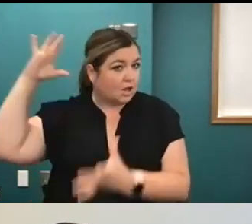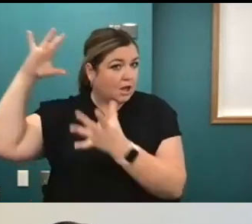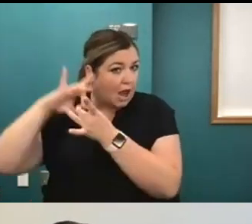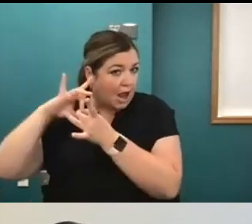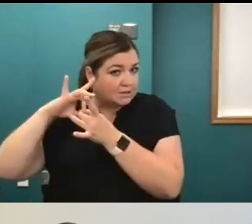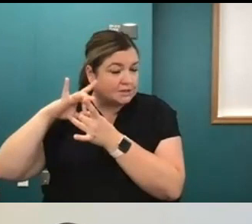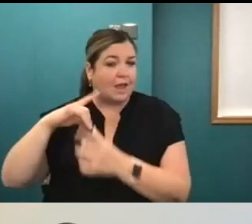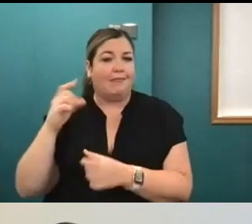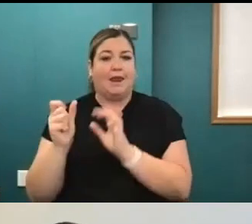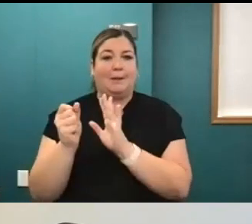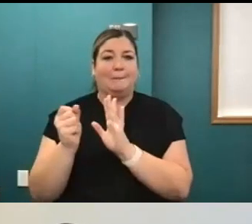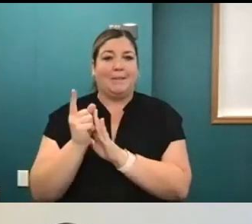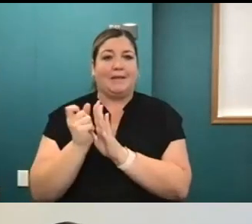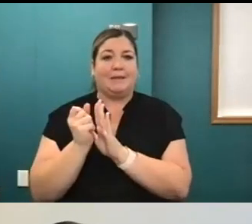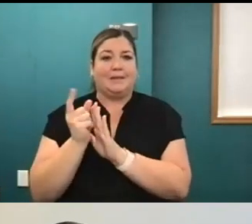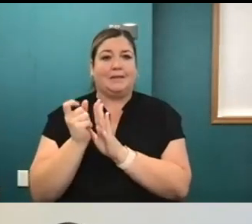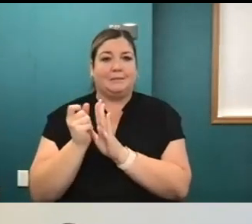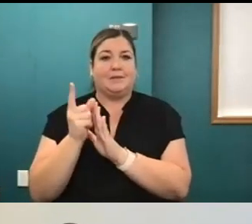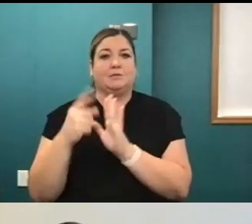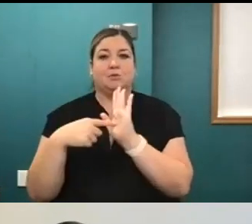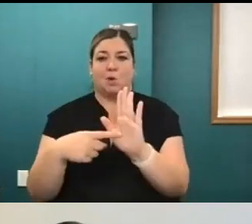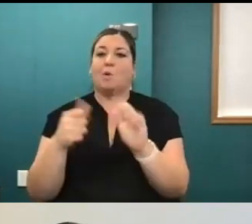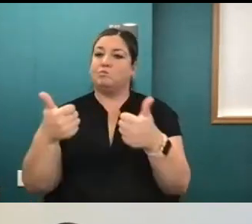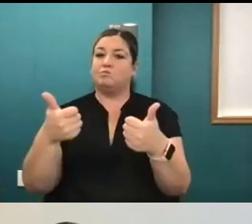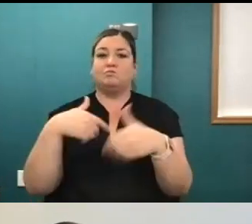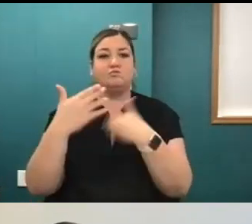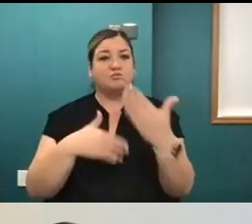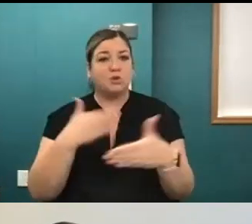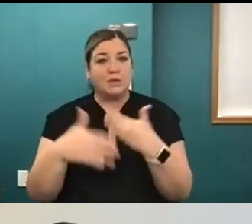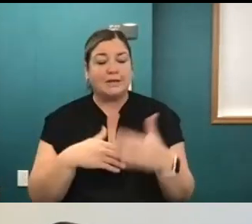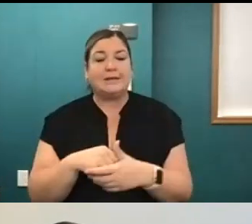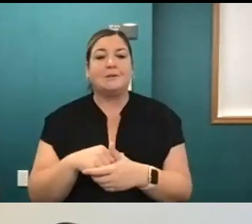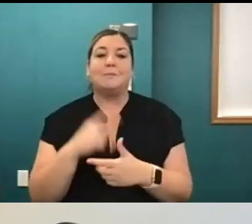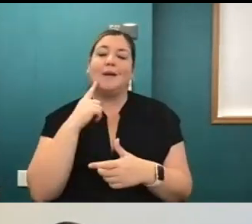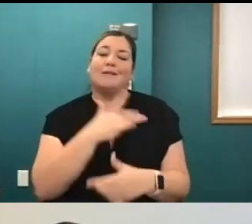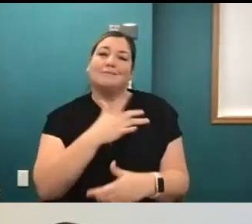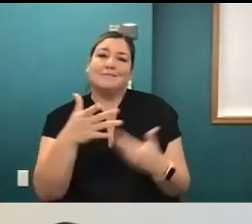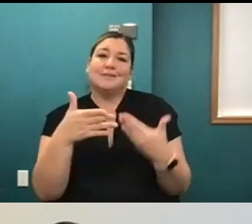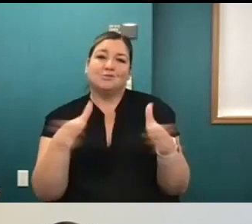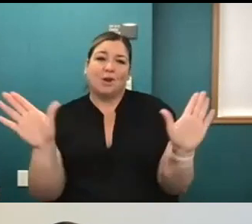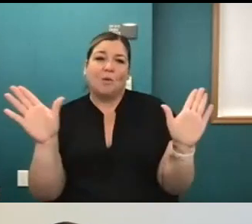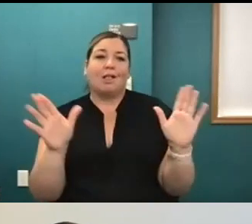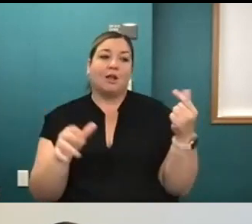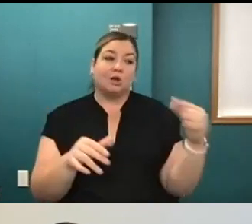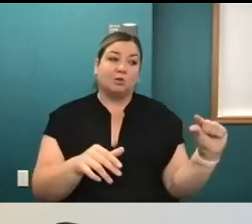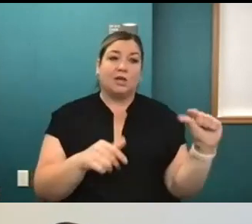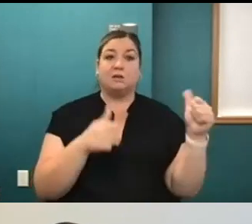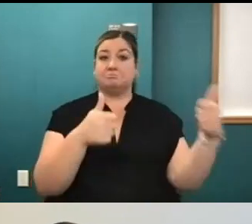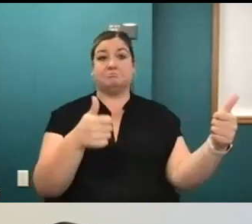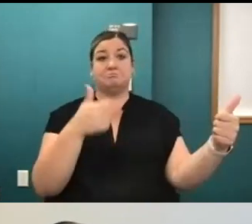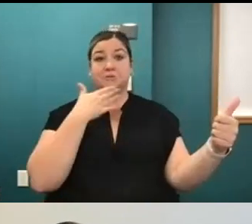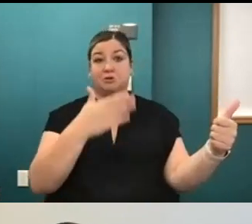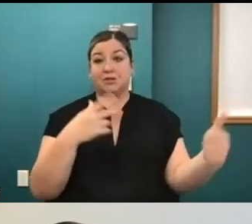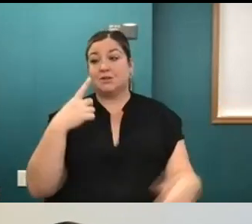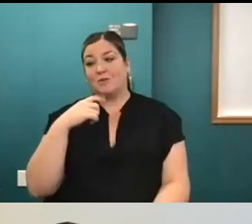blink to let you know that that's on and working. But I would say in general, green tends to mean pretty good. Red